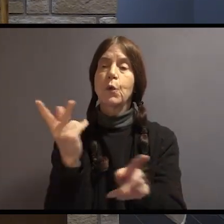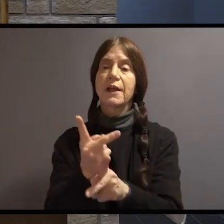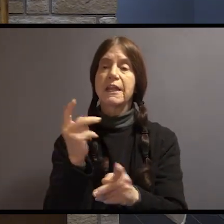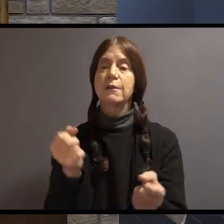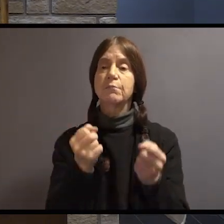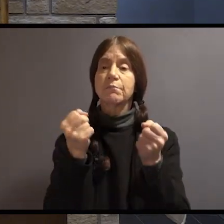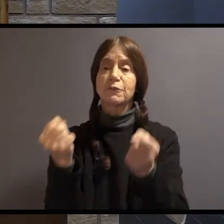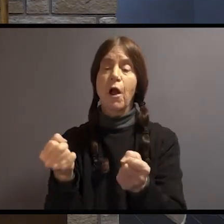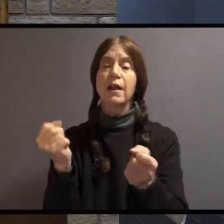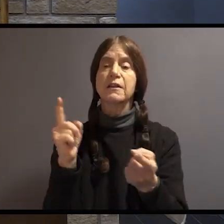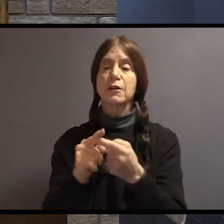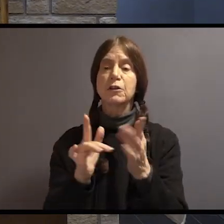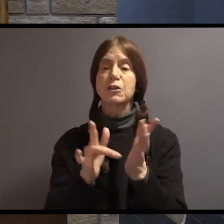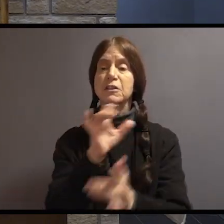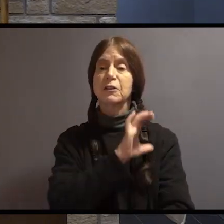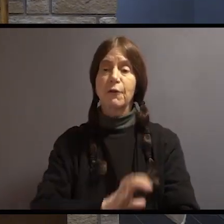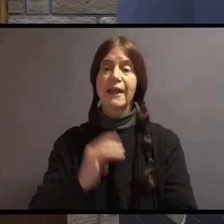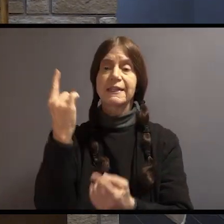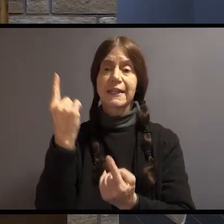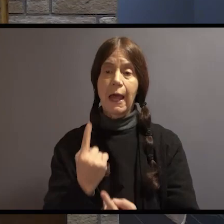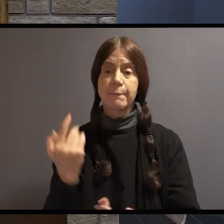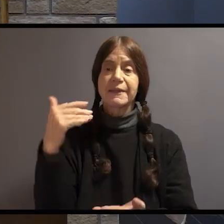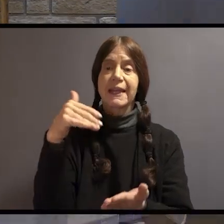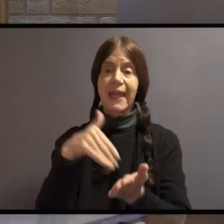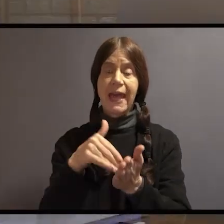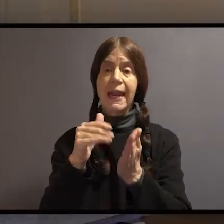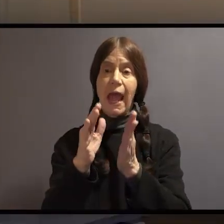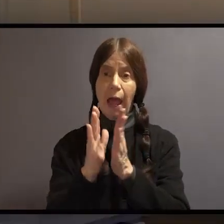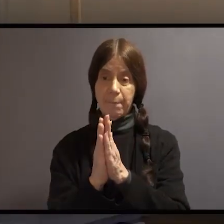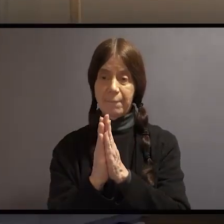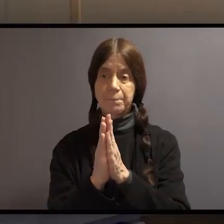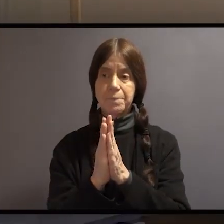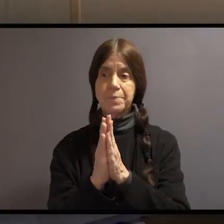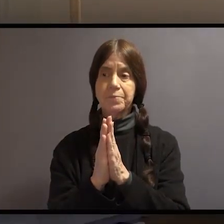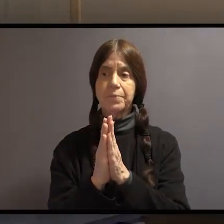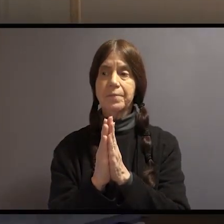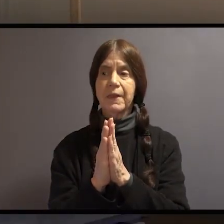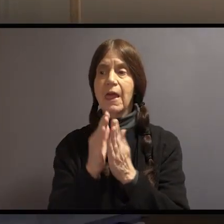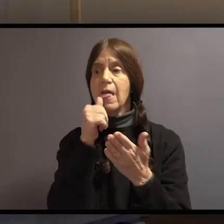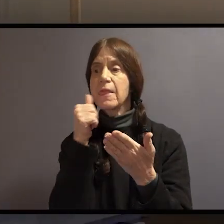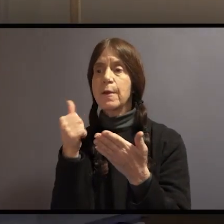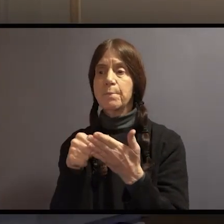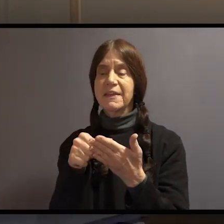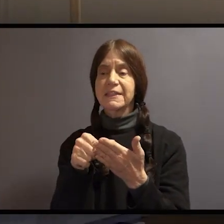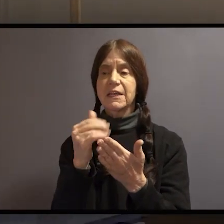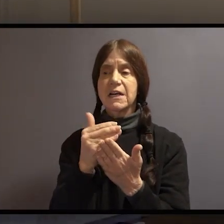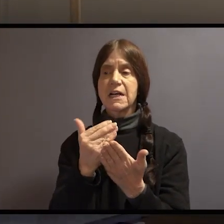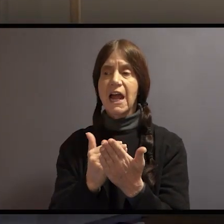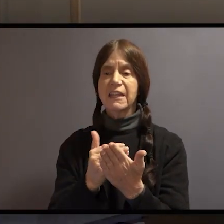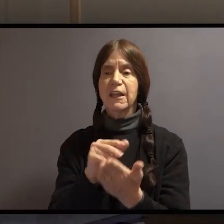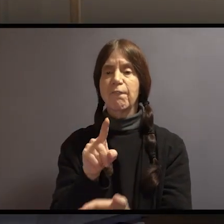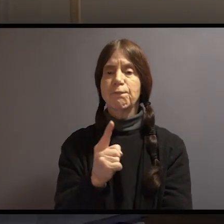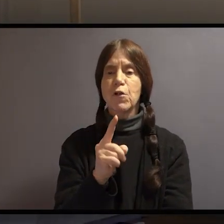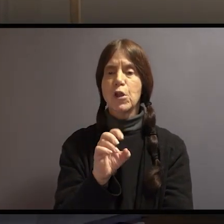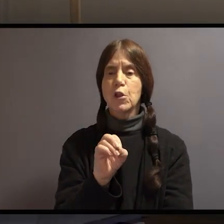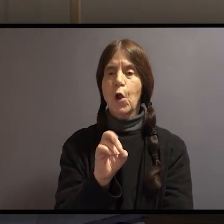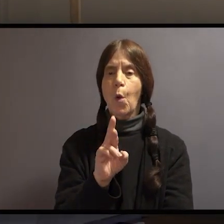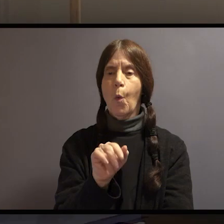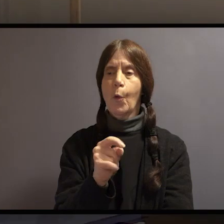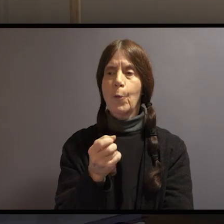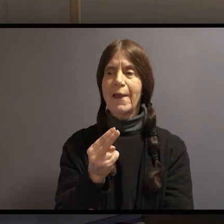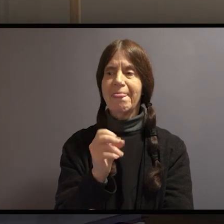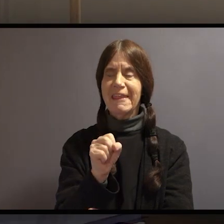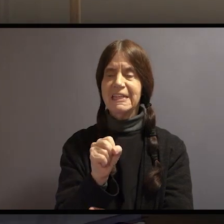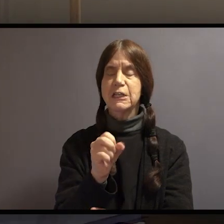day of our Lord Jesus Christ. Amen. Our epistle lesson is written in 1 Corinthians